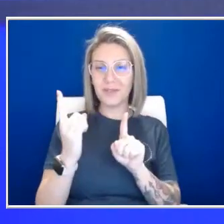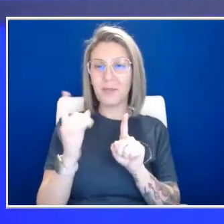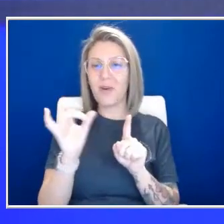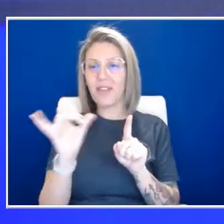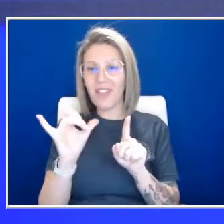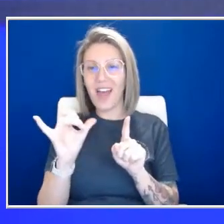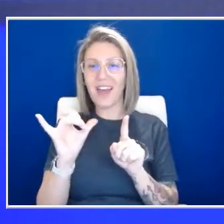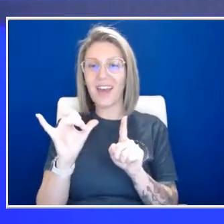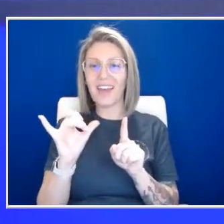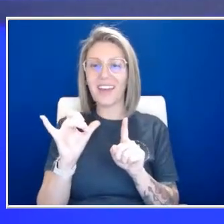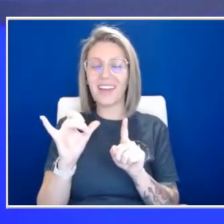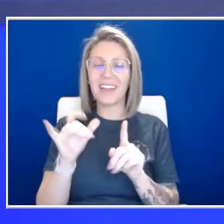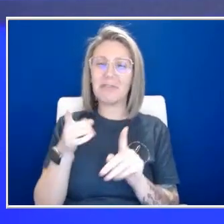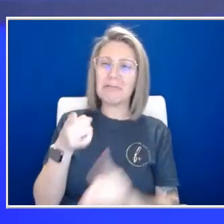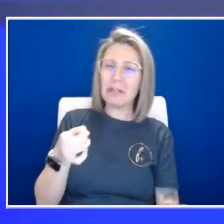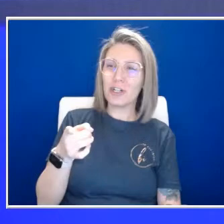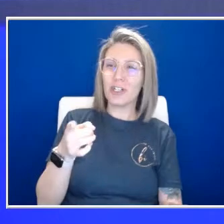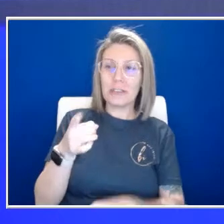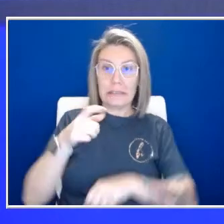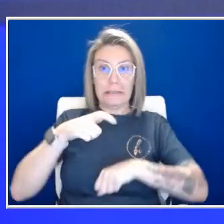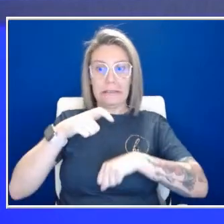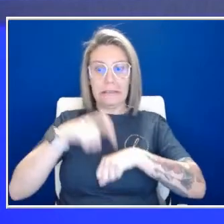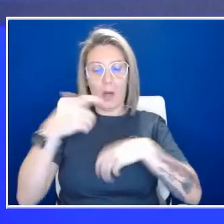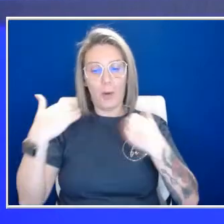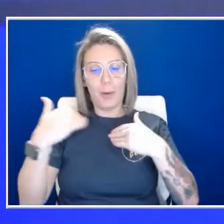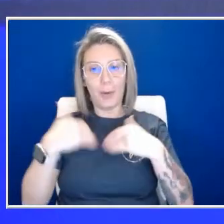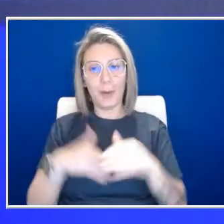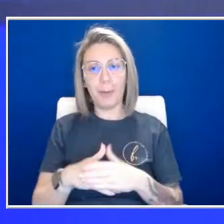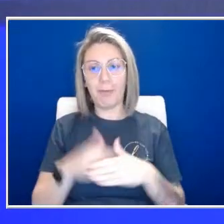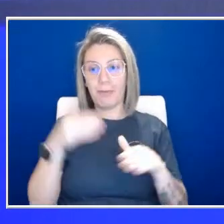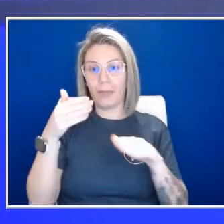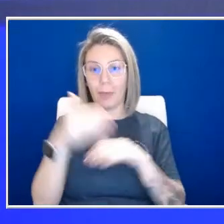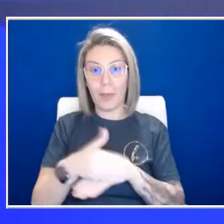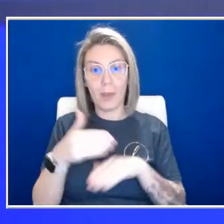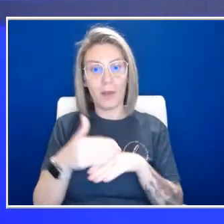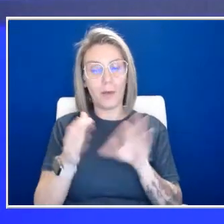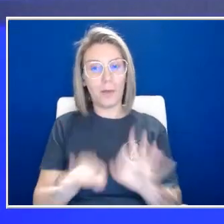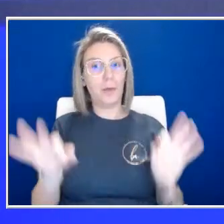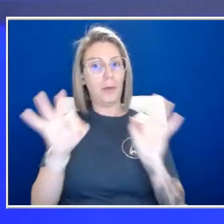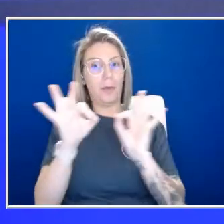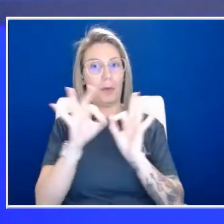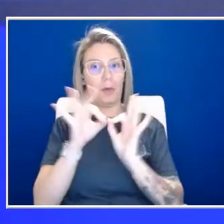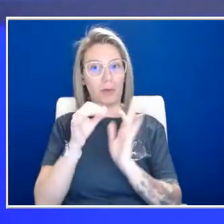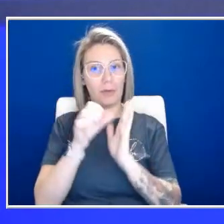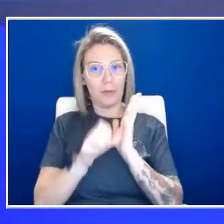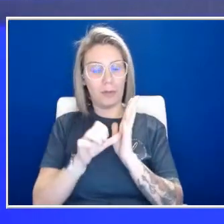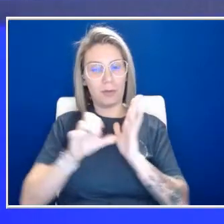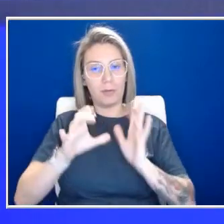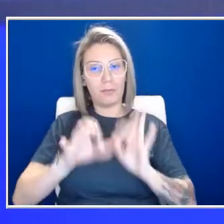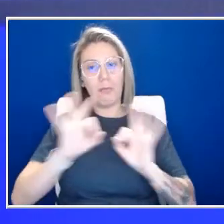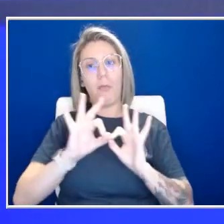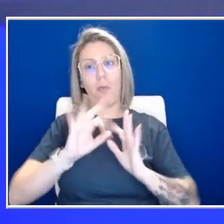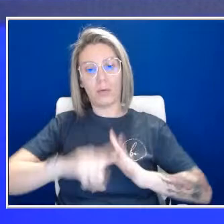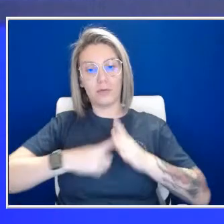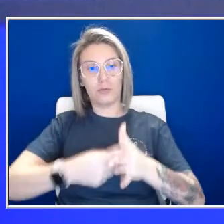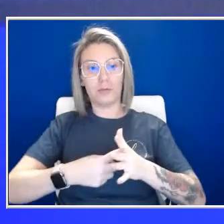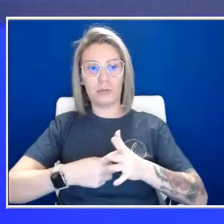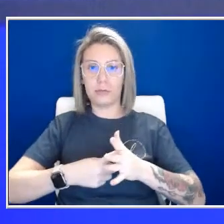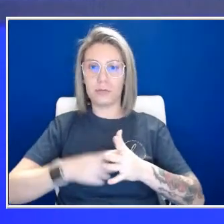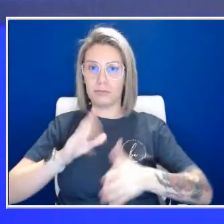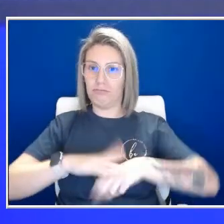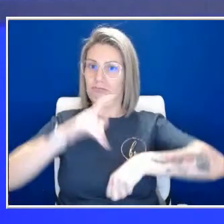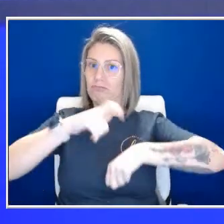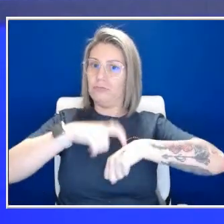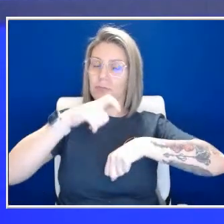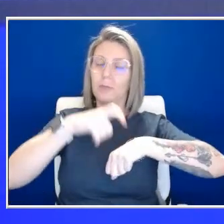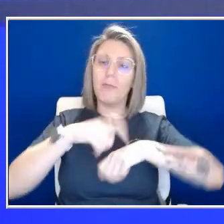issues. So after a big surgery, it's important to start treatment in a timely fashion afterwards, and